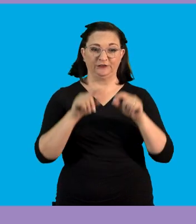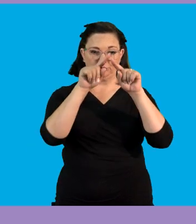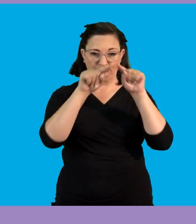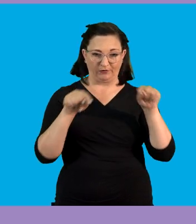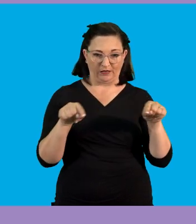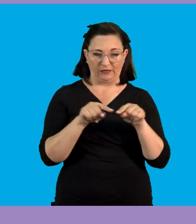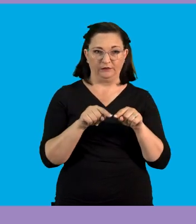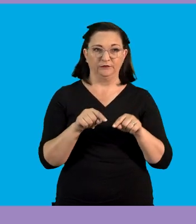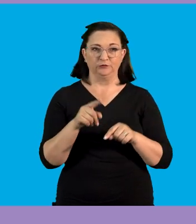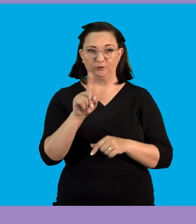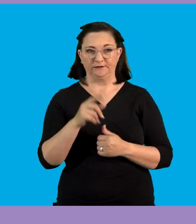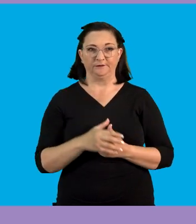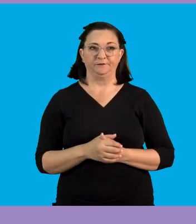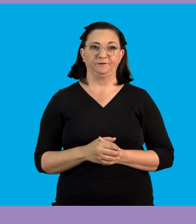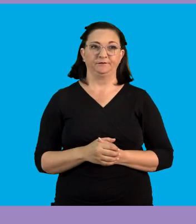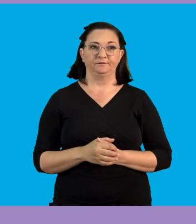between triangles.